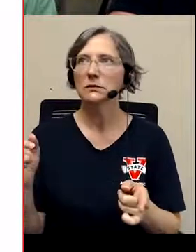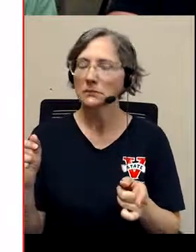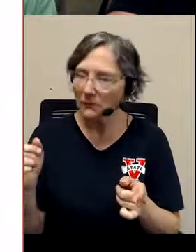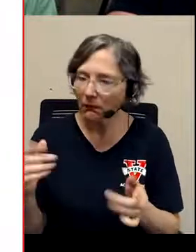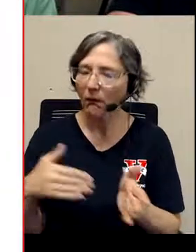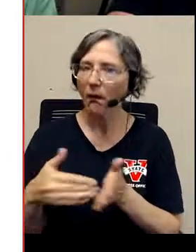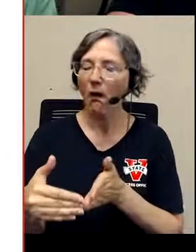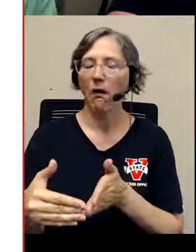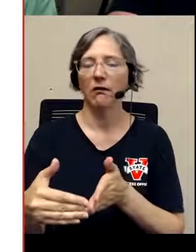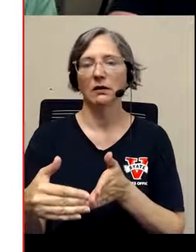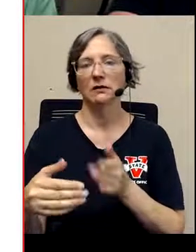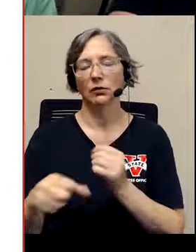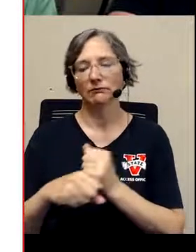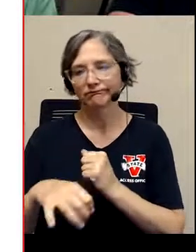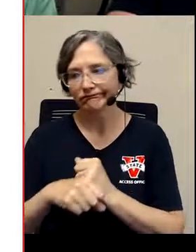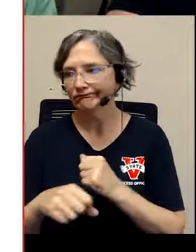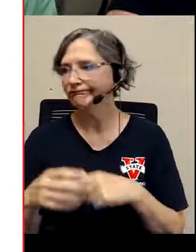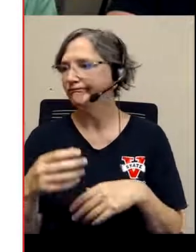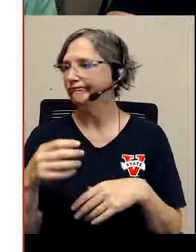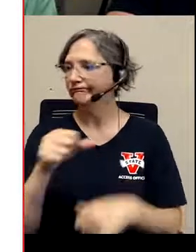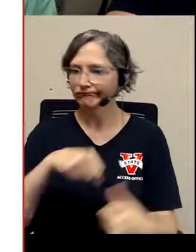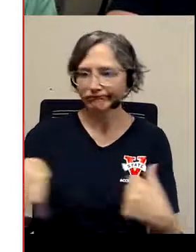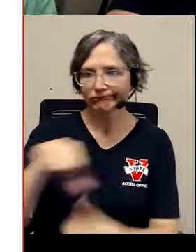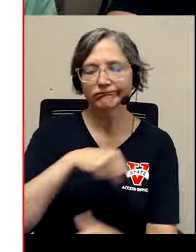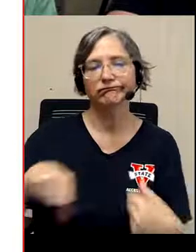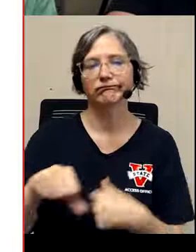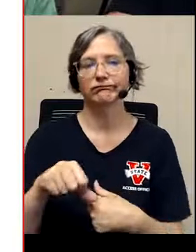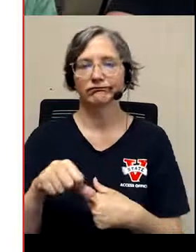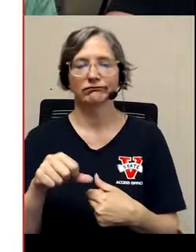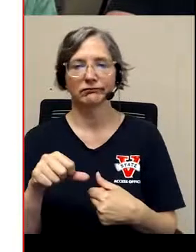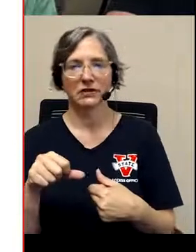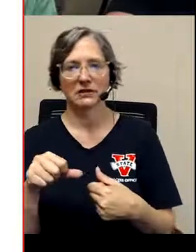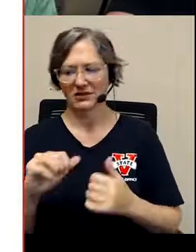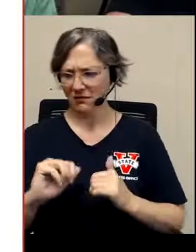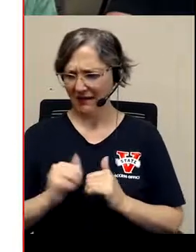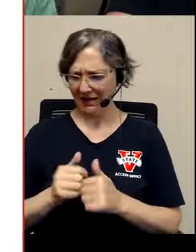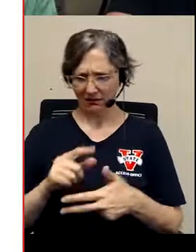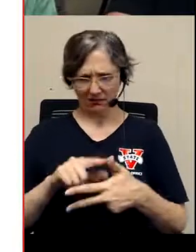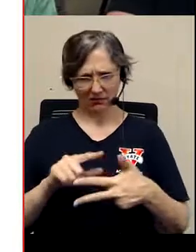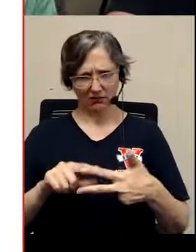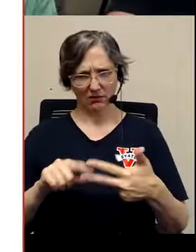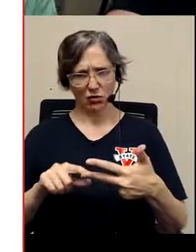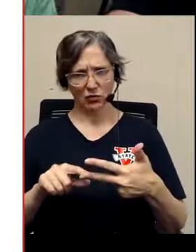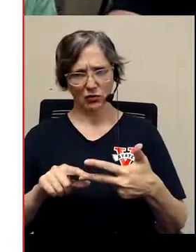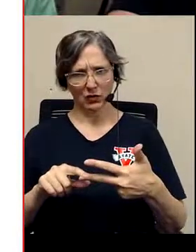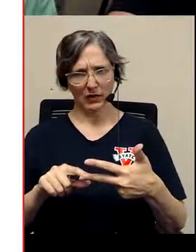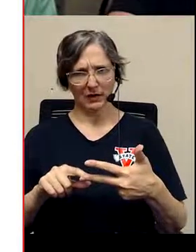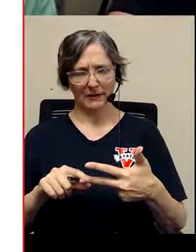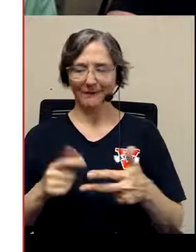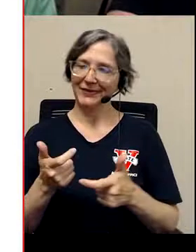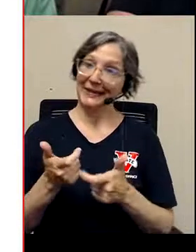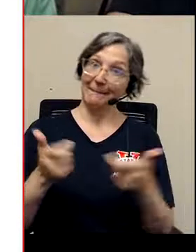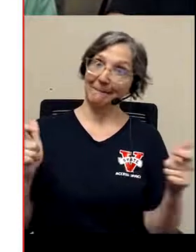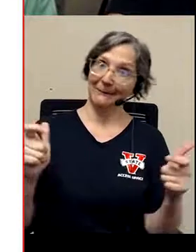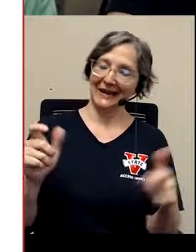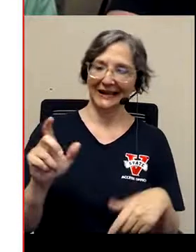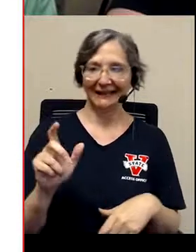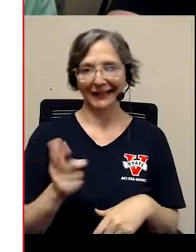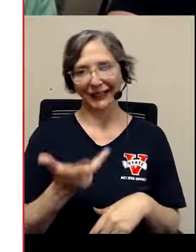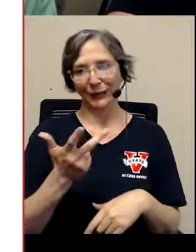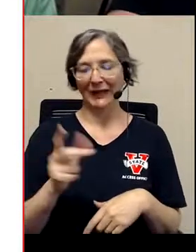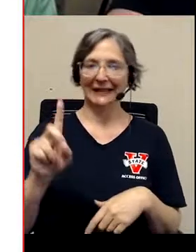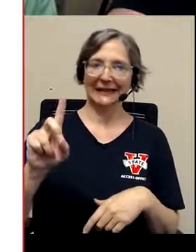social media, through all of our media outlets. And so how does these three main big 3D,